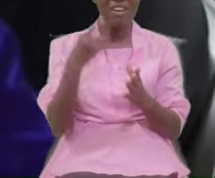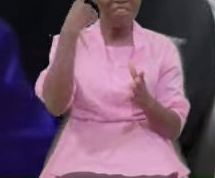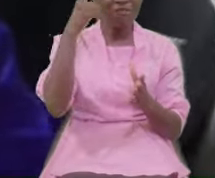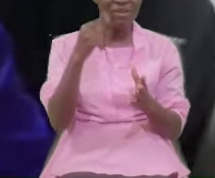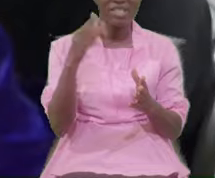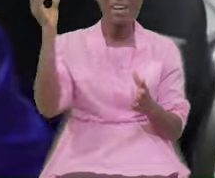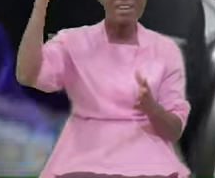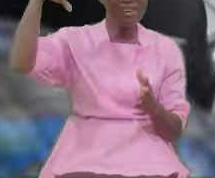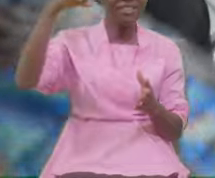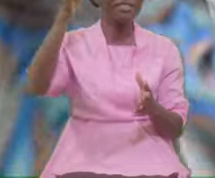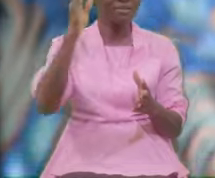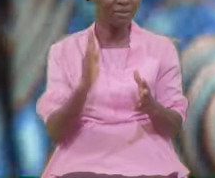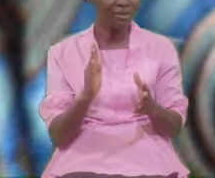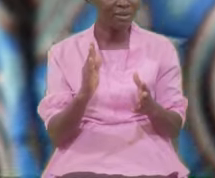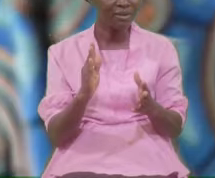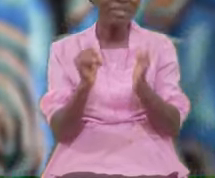ias ang